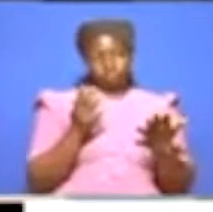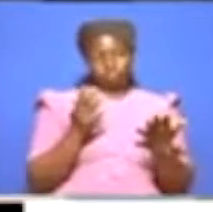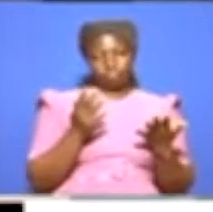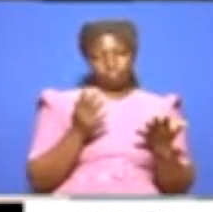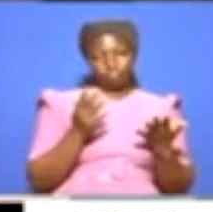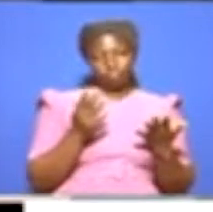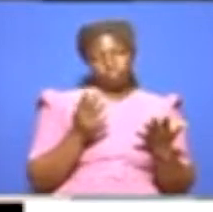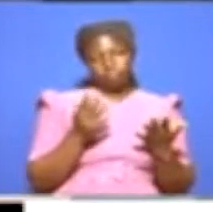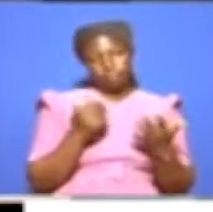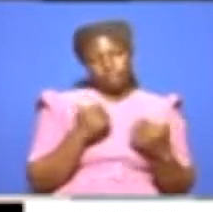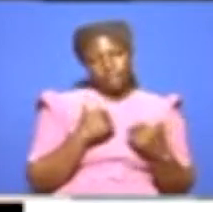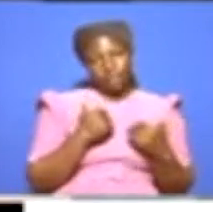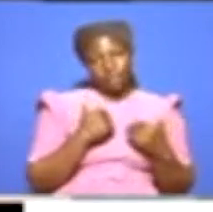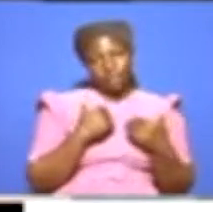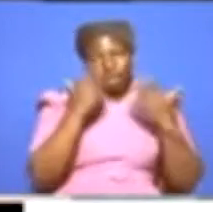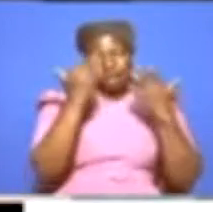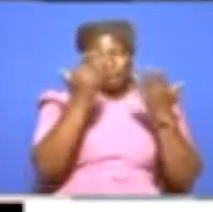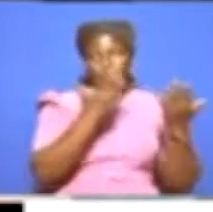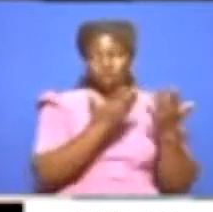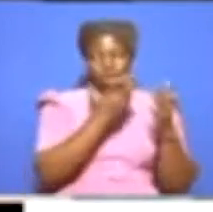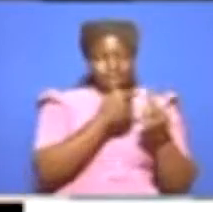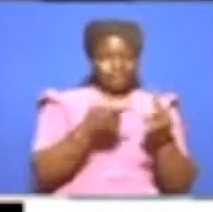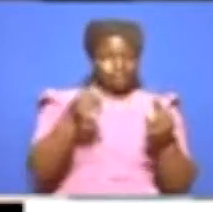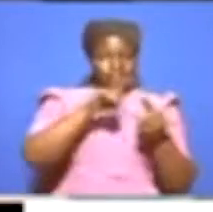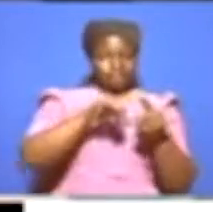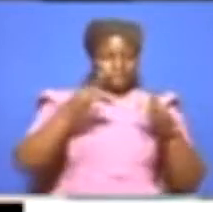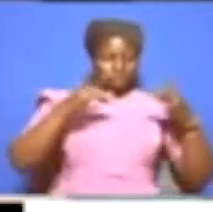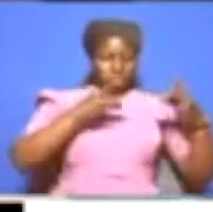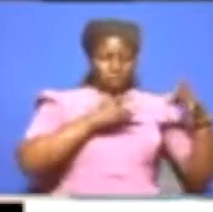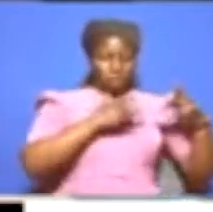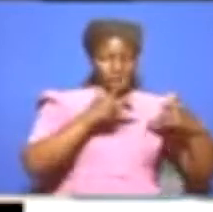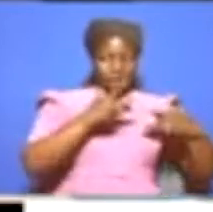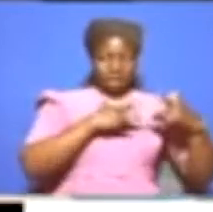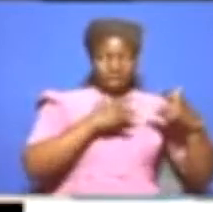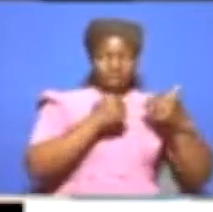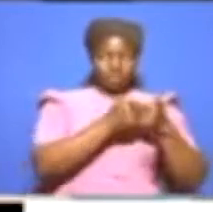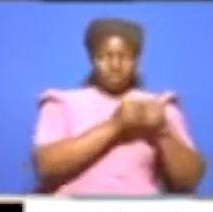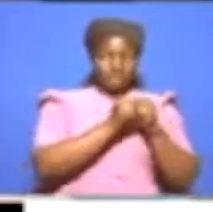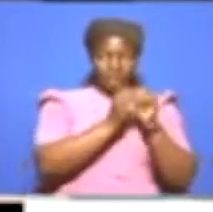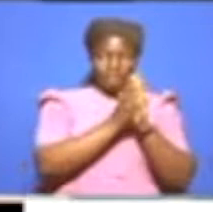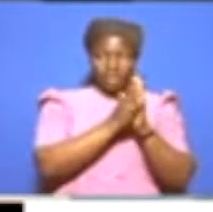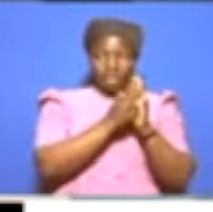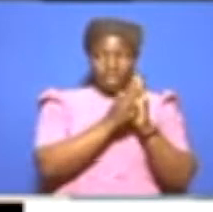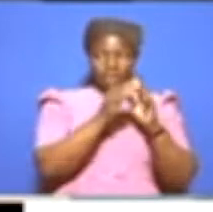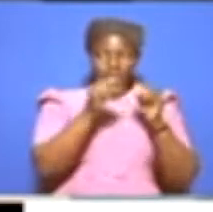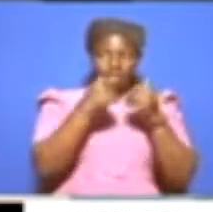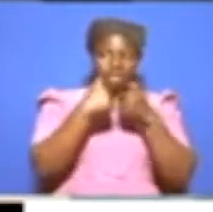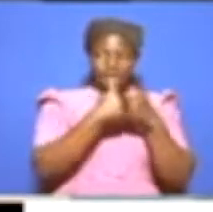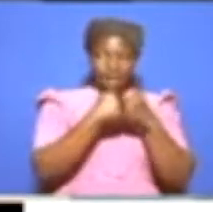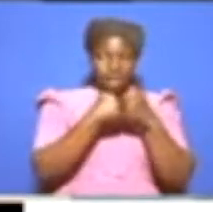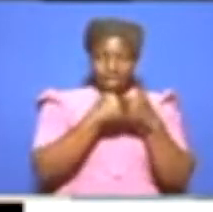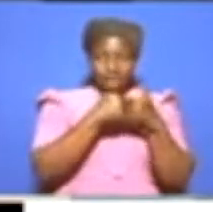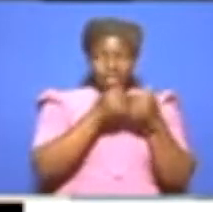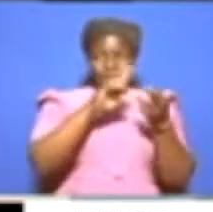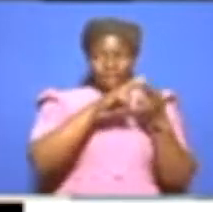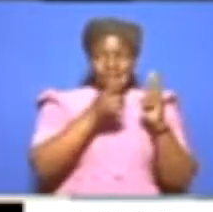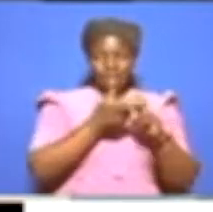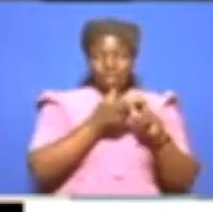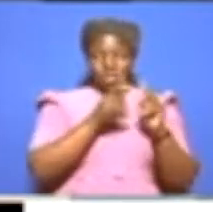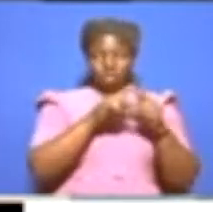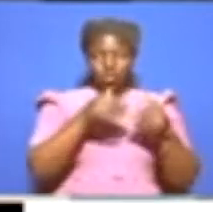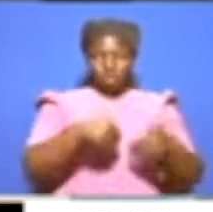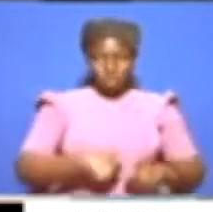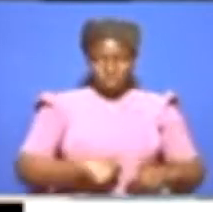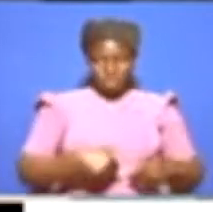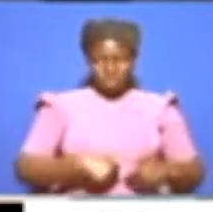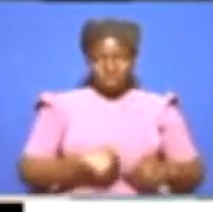brought increased concerns and challenges in relation to youth online safety. Perhaps maybe help us understand what